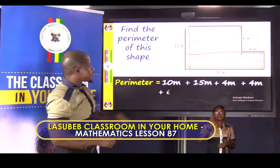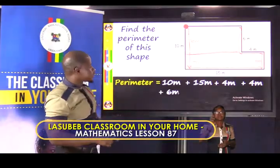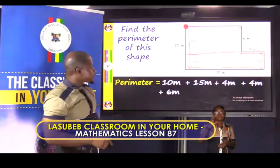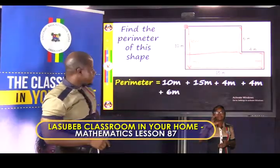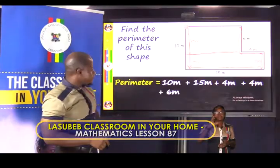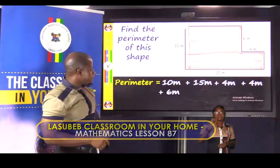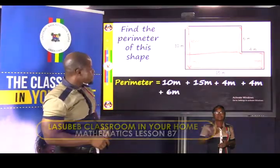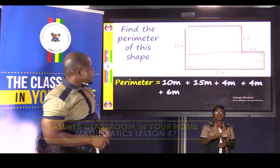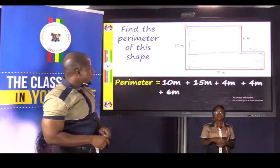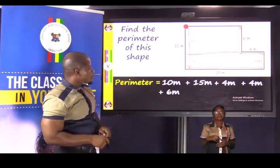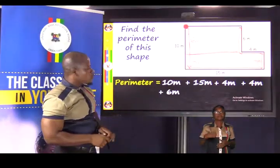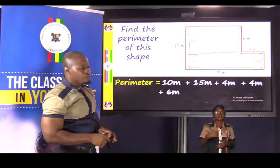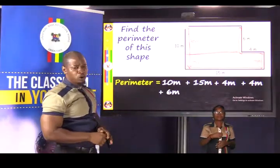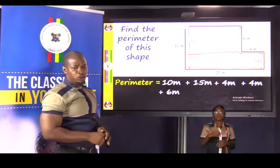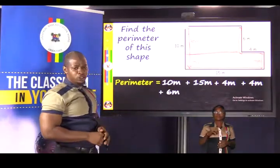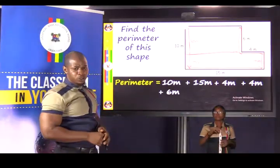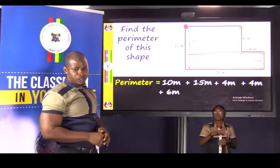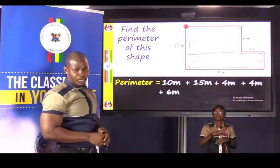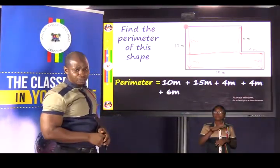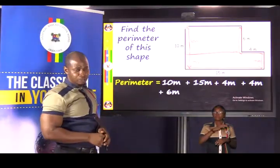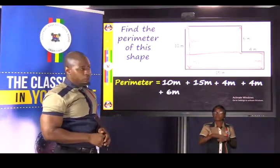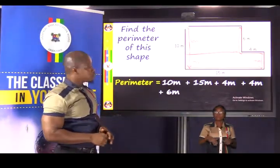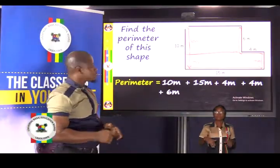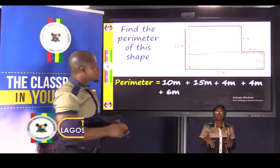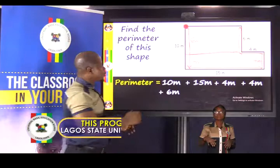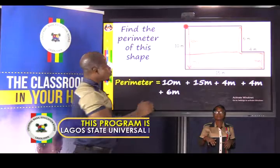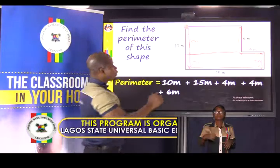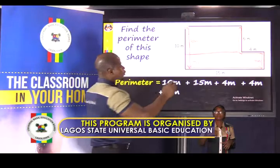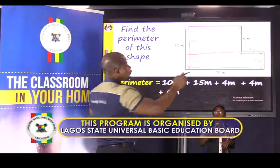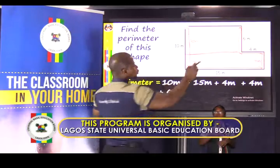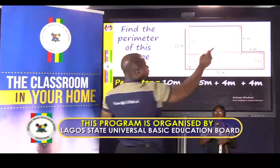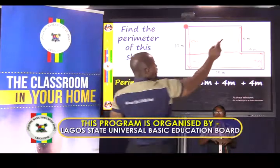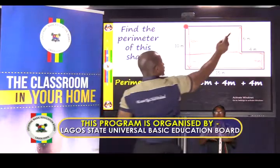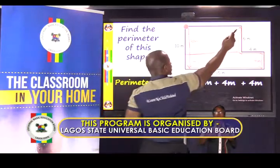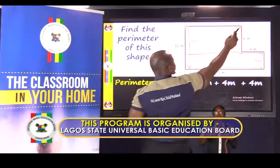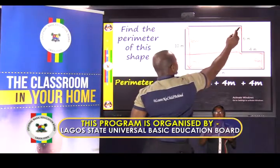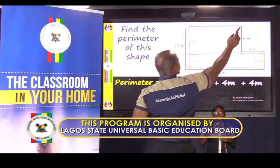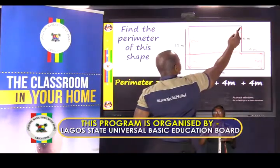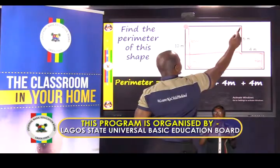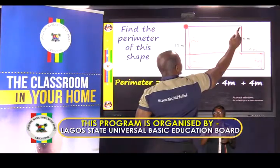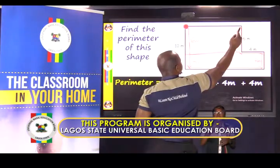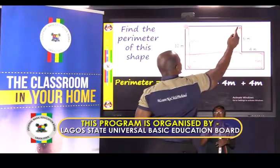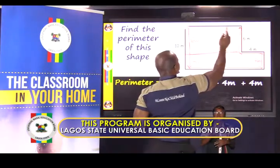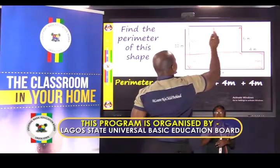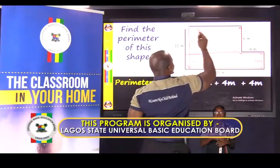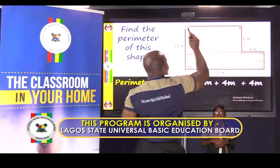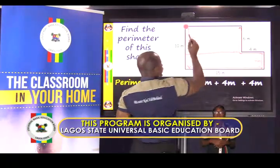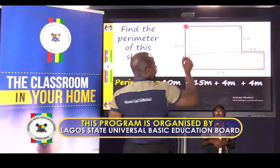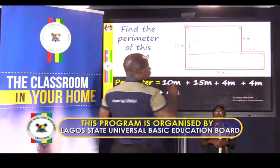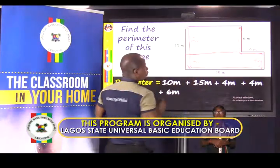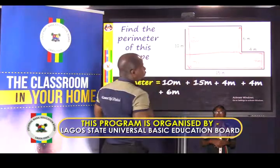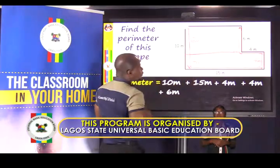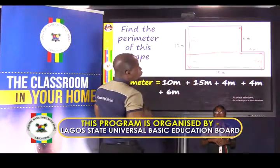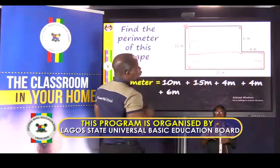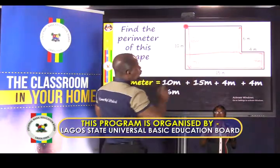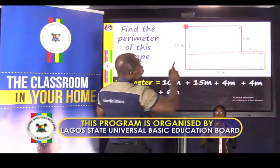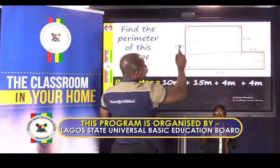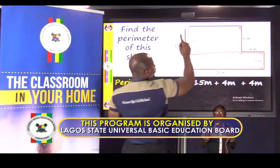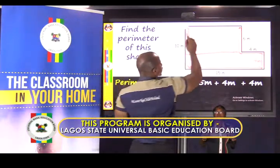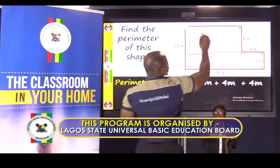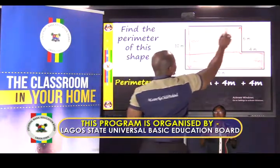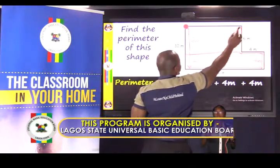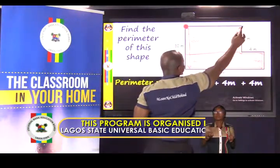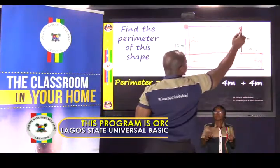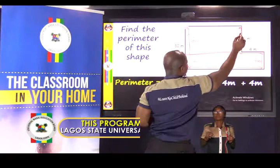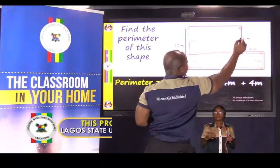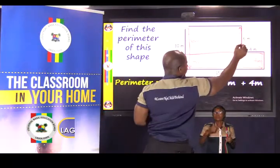6 meters. But we have not gotten to the starting point. We need to know this distance from this point to this point. So because